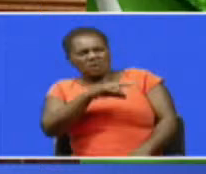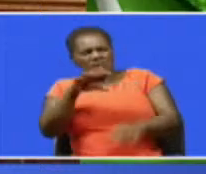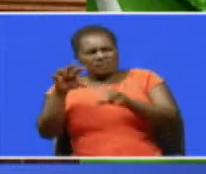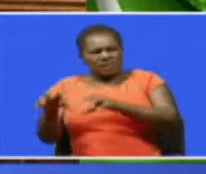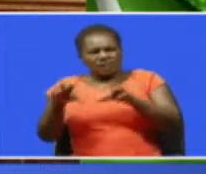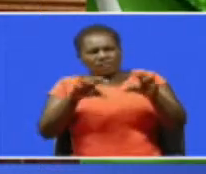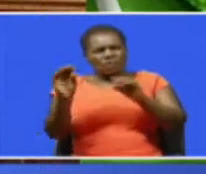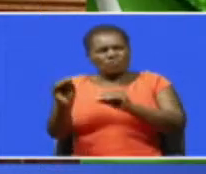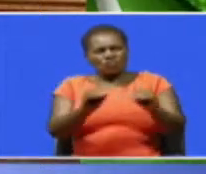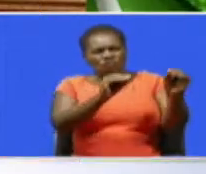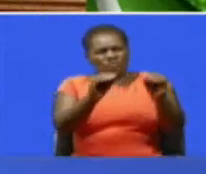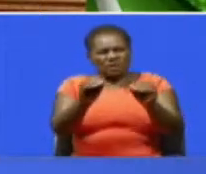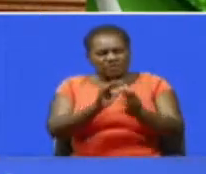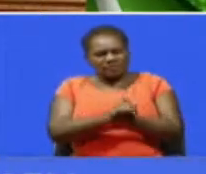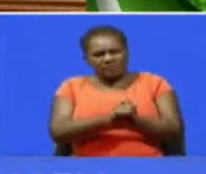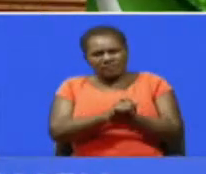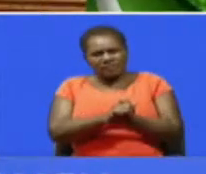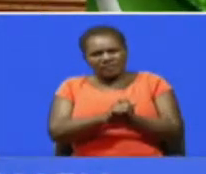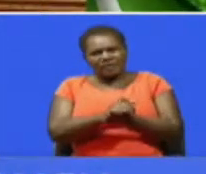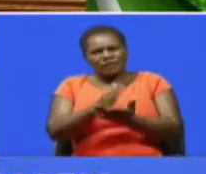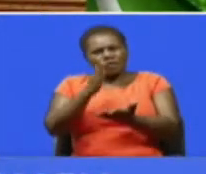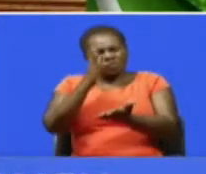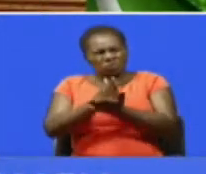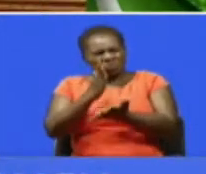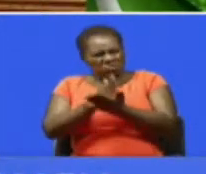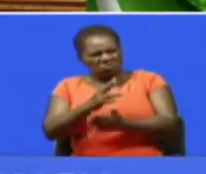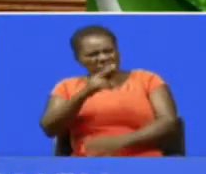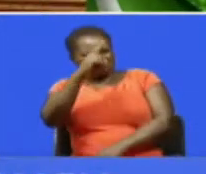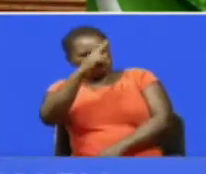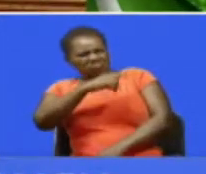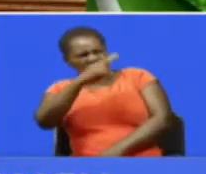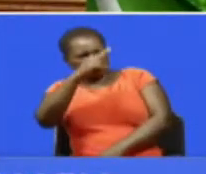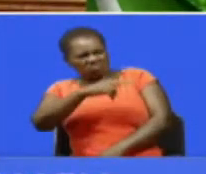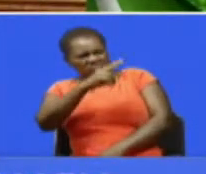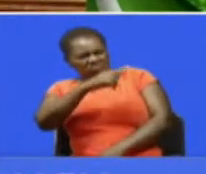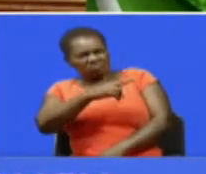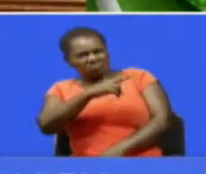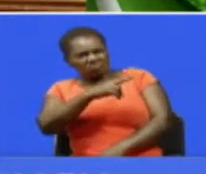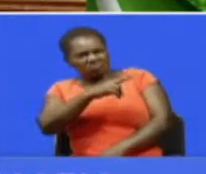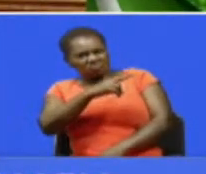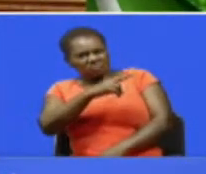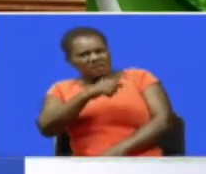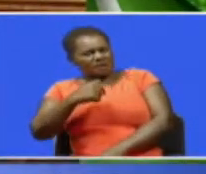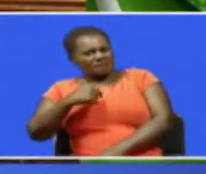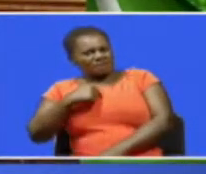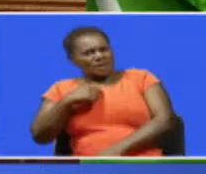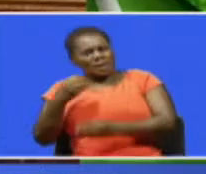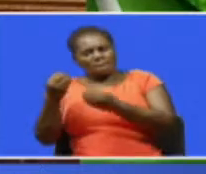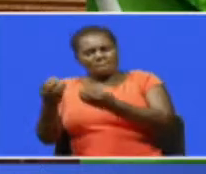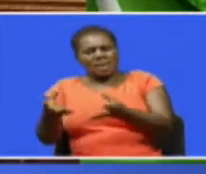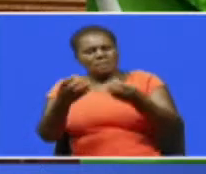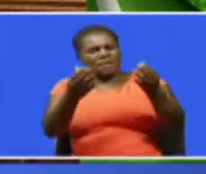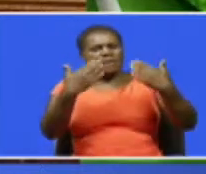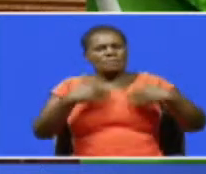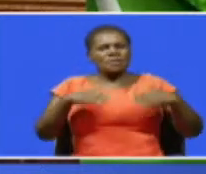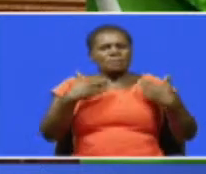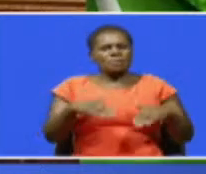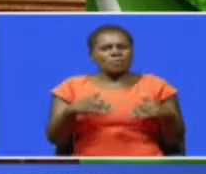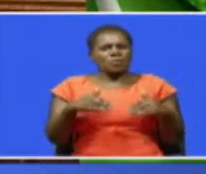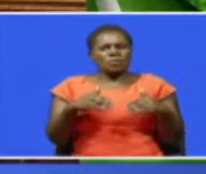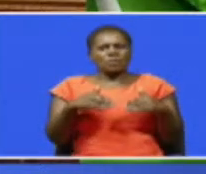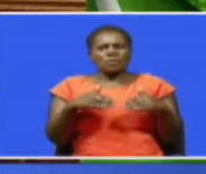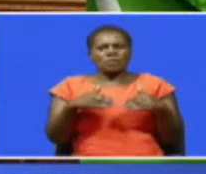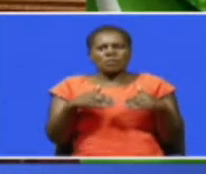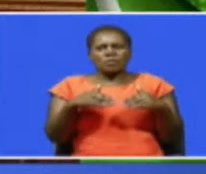this country. And they actually underestimate the feelings of many Kenyans about the